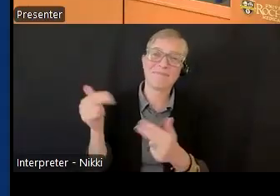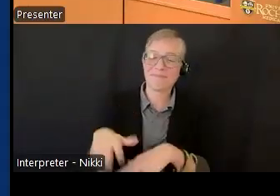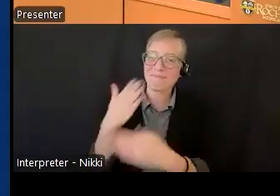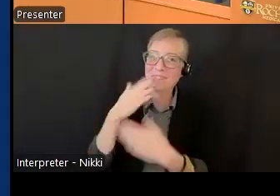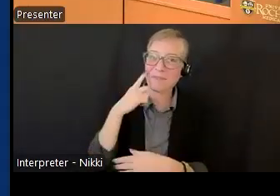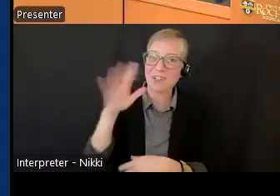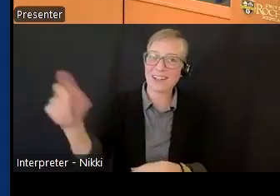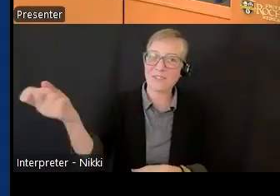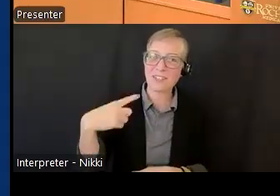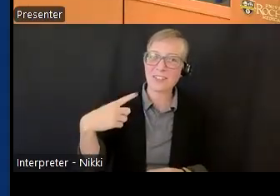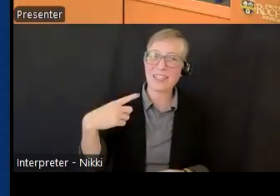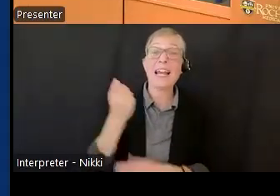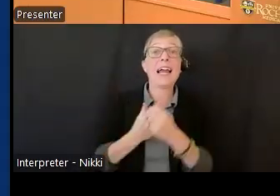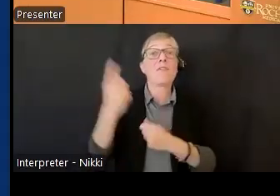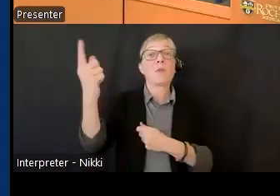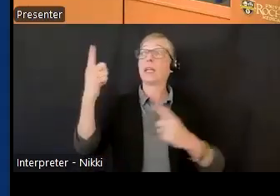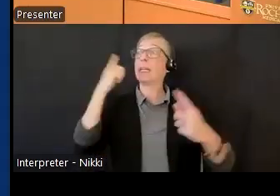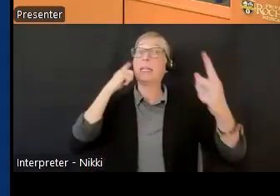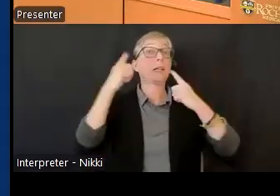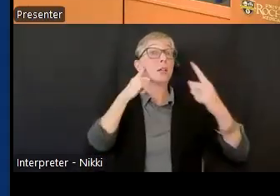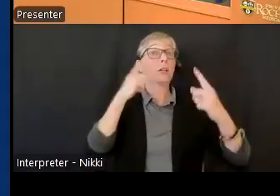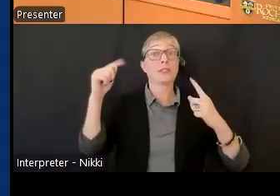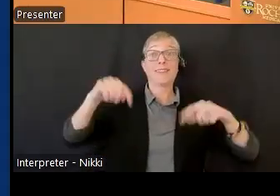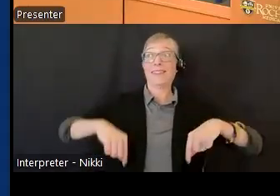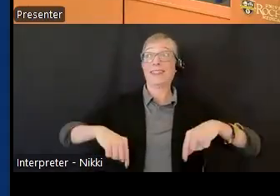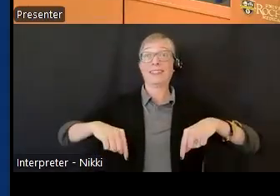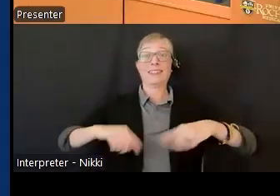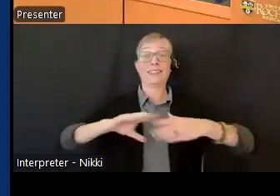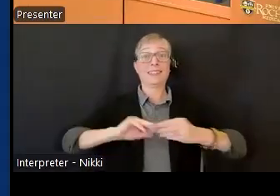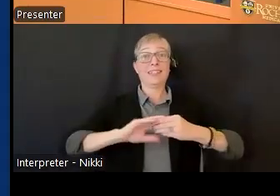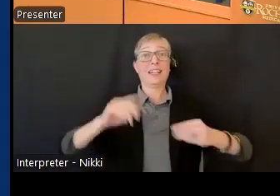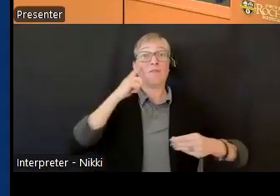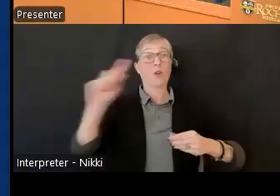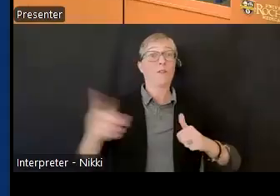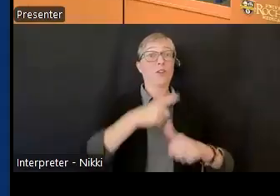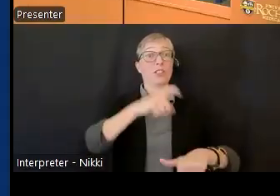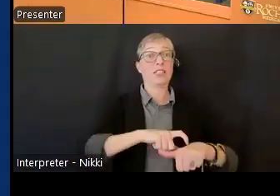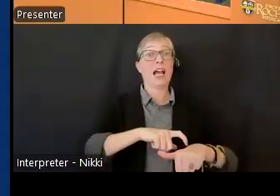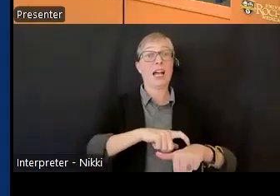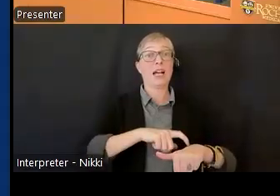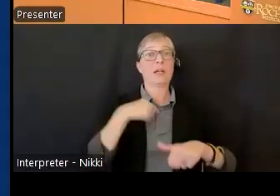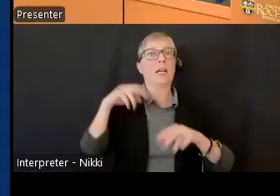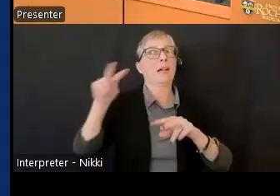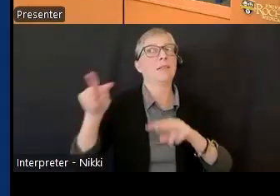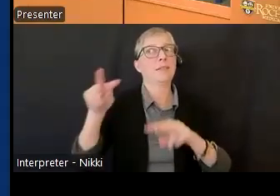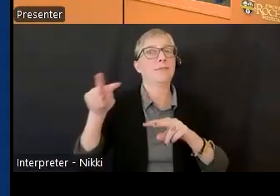Everyone is hearing this for the first time, so I look forward to receiving lots of questions about this when I return to the